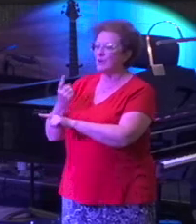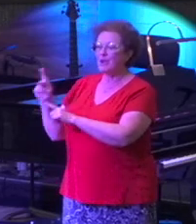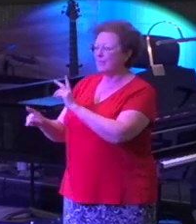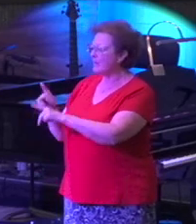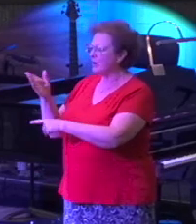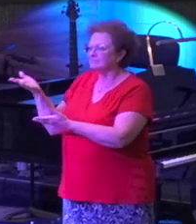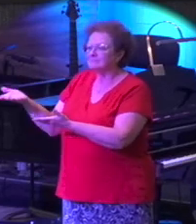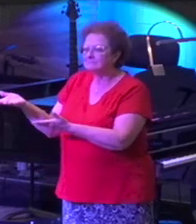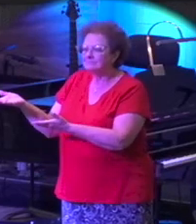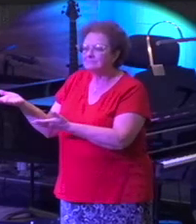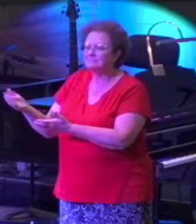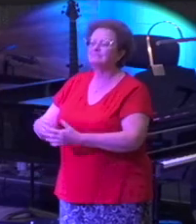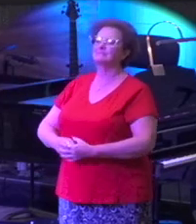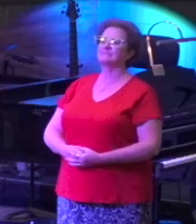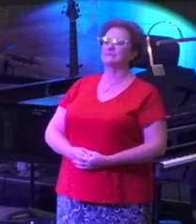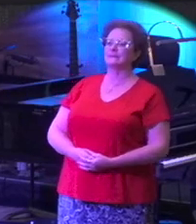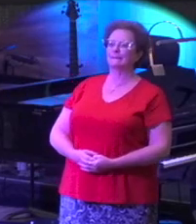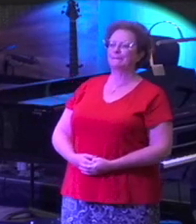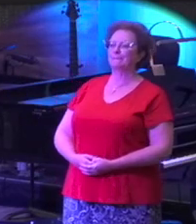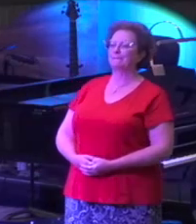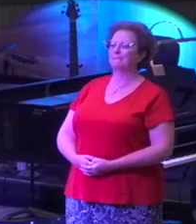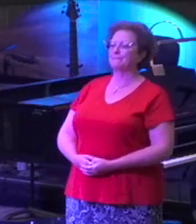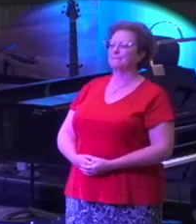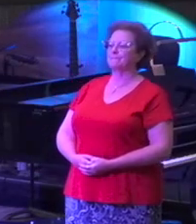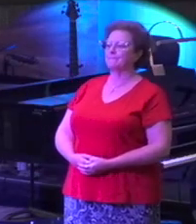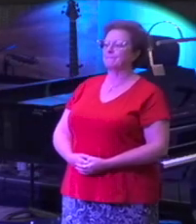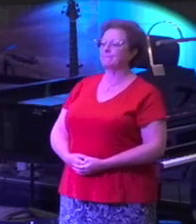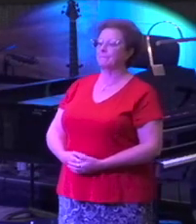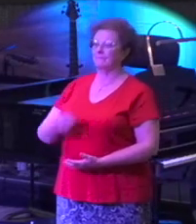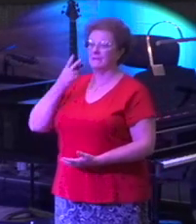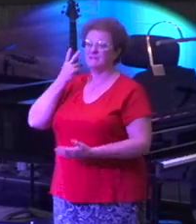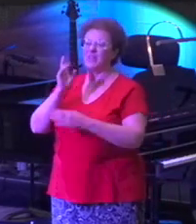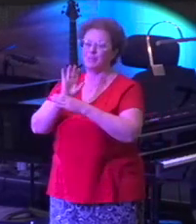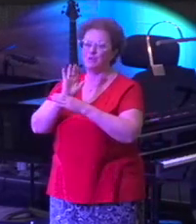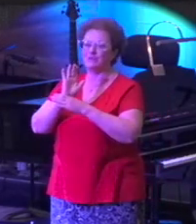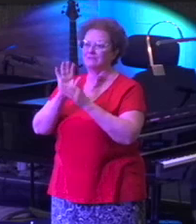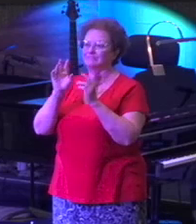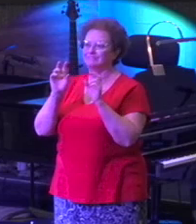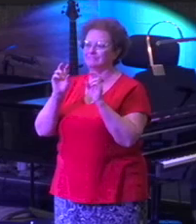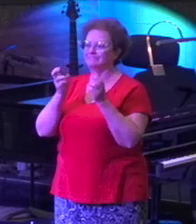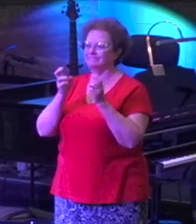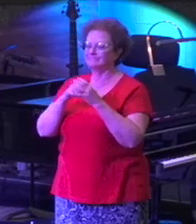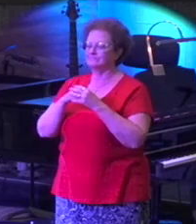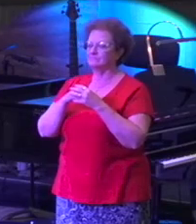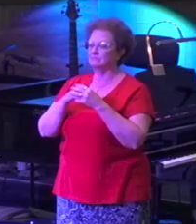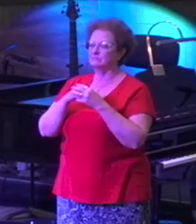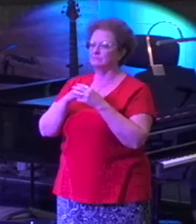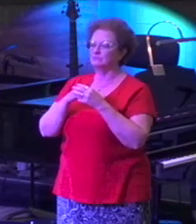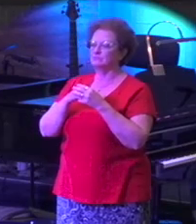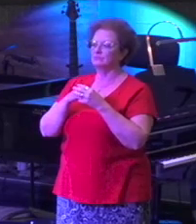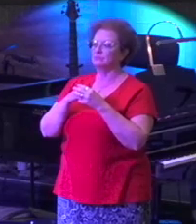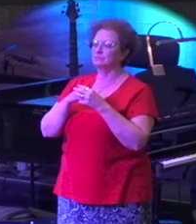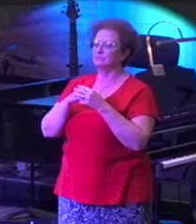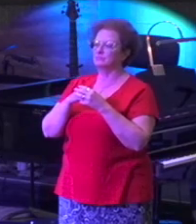And here's where I think VeggieTales gets something right. You saw the clip, all right? But in that clip, there's like this